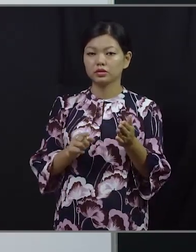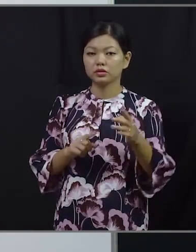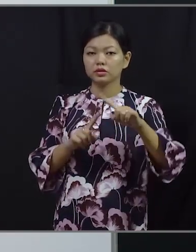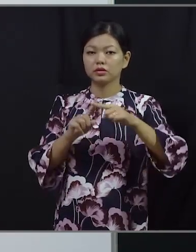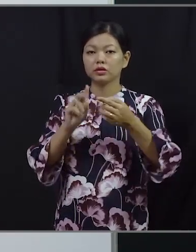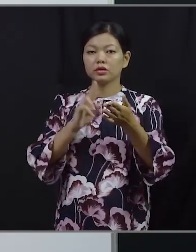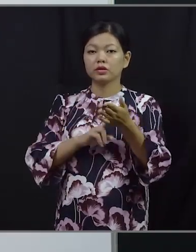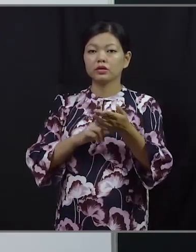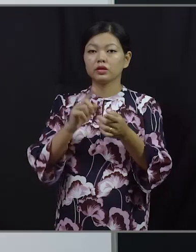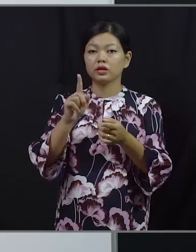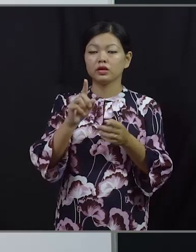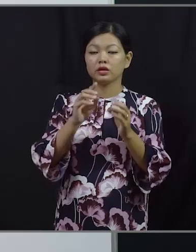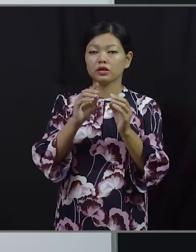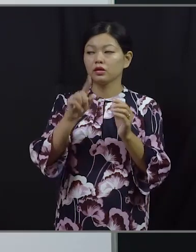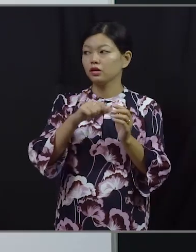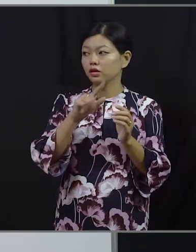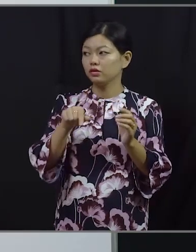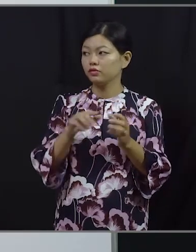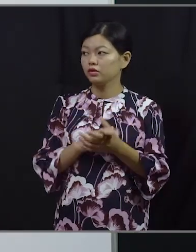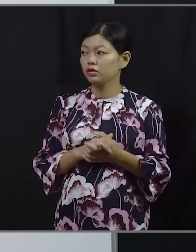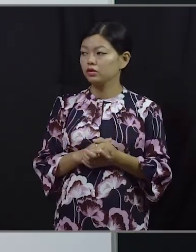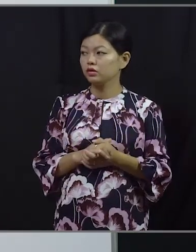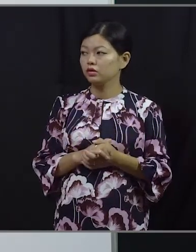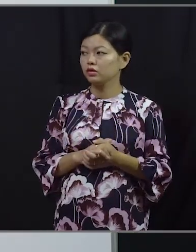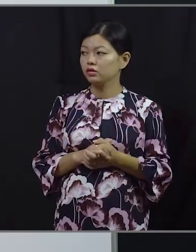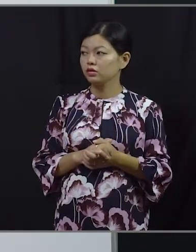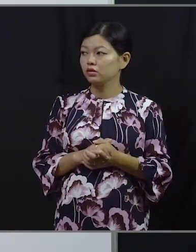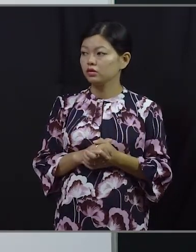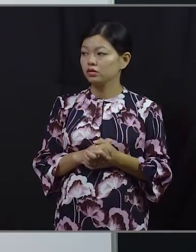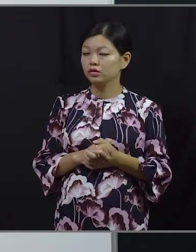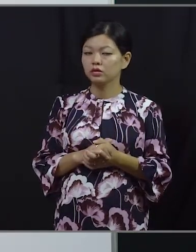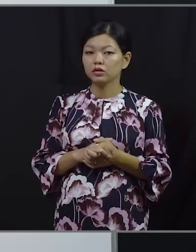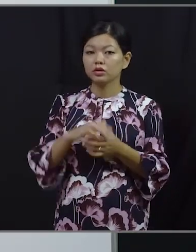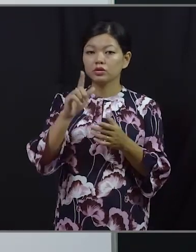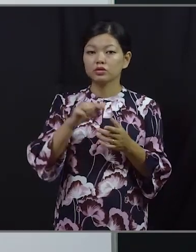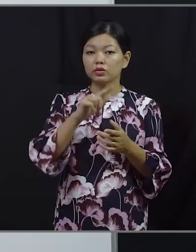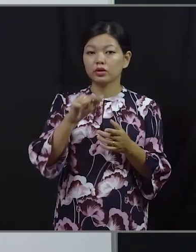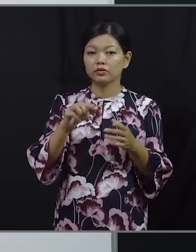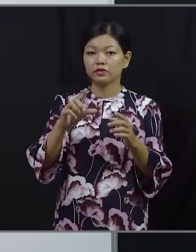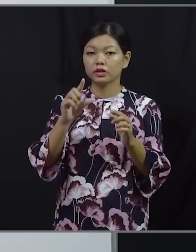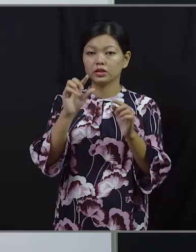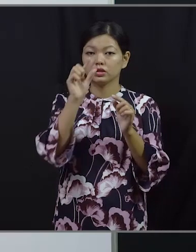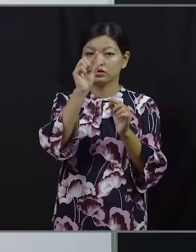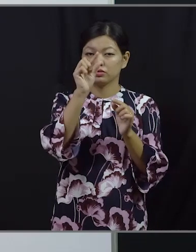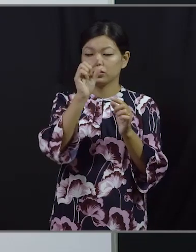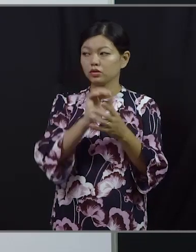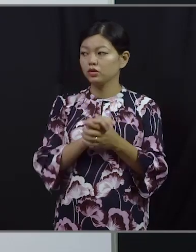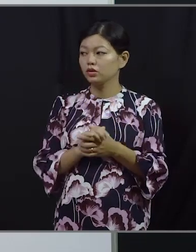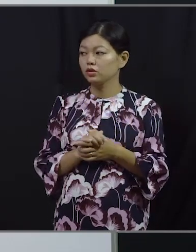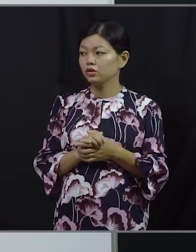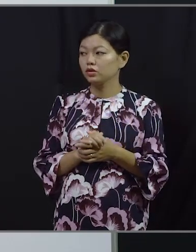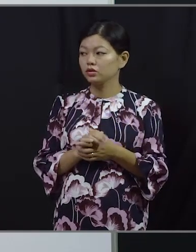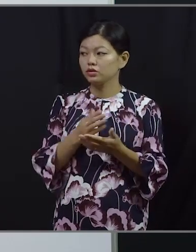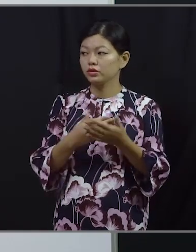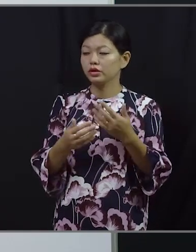alpha, in place of 10 alpha, this is 10 alpha. So what I can write, I will use the 10 rule. Okay, I'll use the 10 rule. So I can write